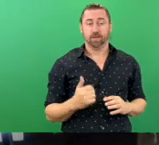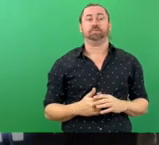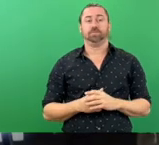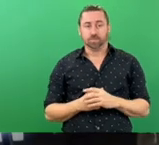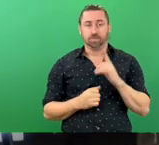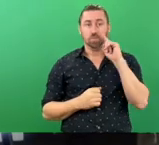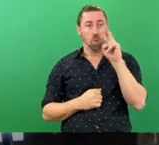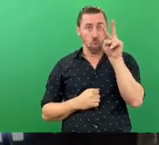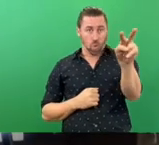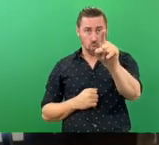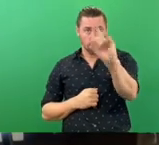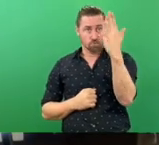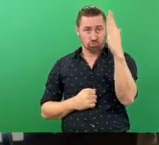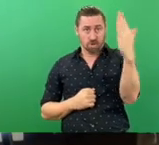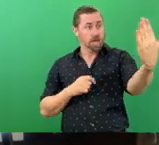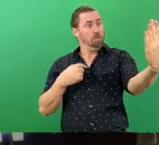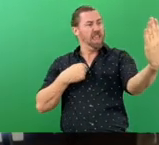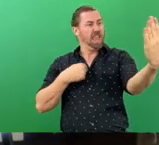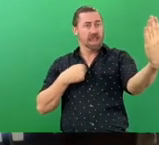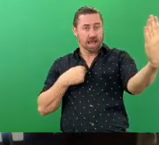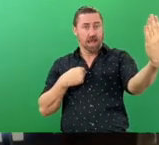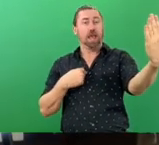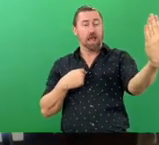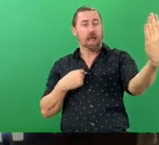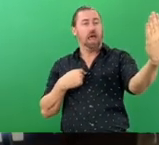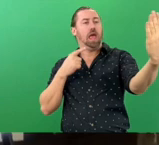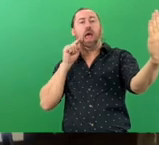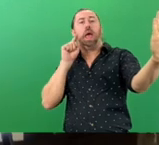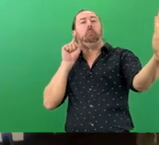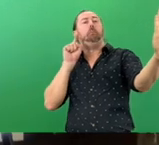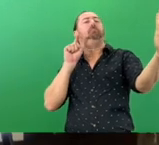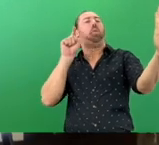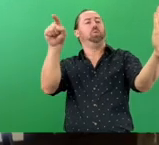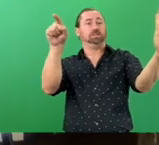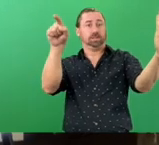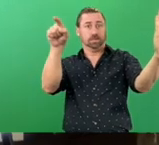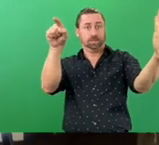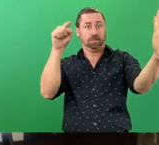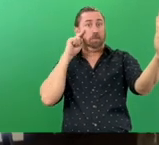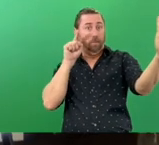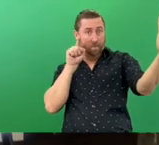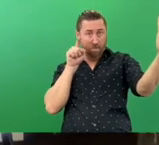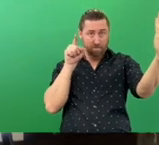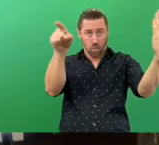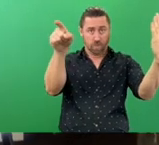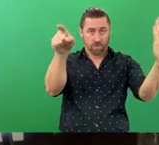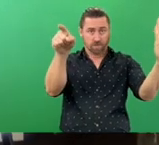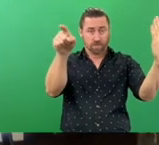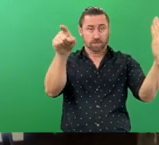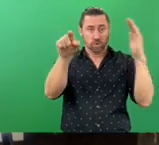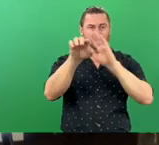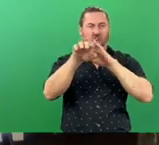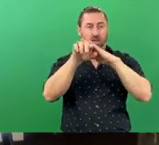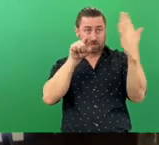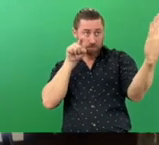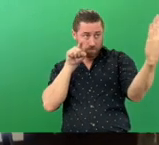mirror, look at yourself in your mirror, and point to something over on that side of the room. You know, point to something that's to